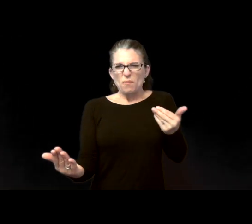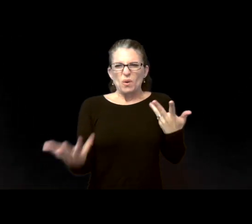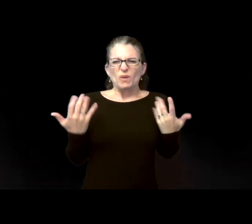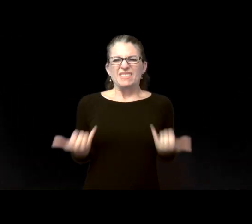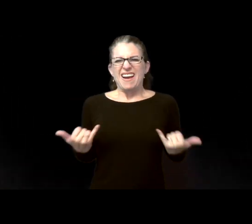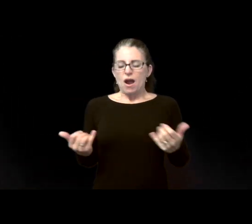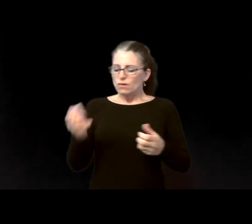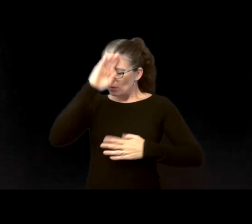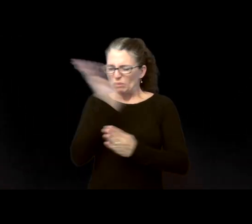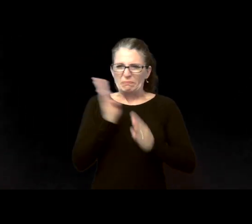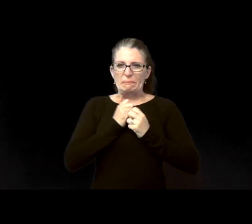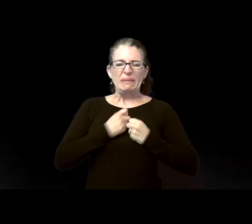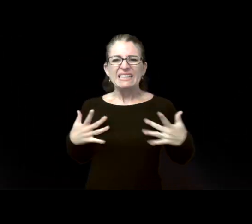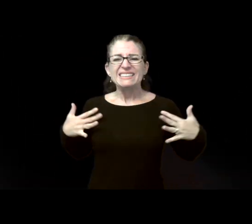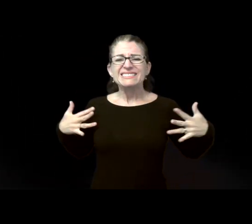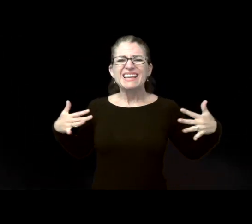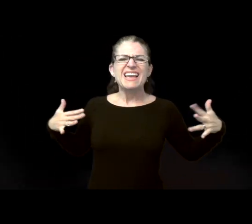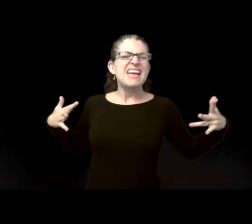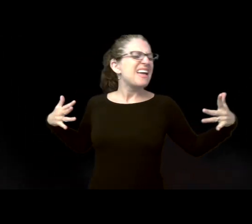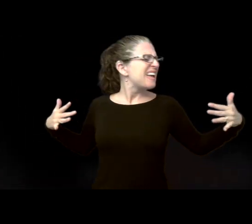I could almost go to pieces,